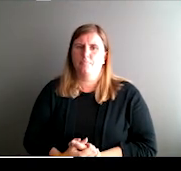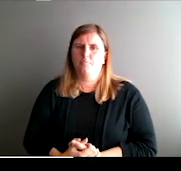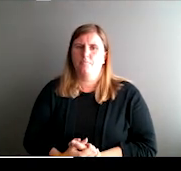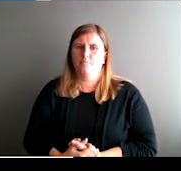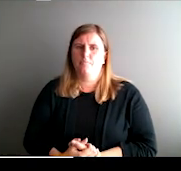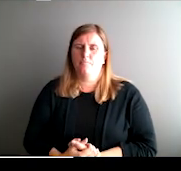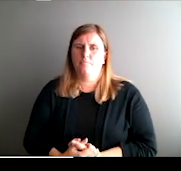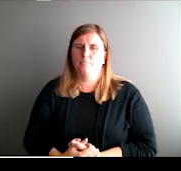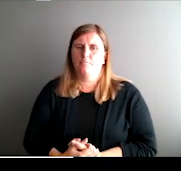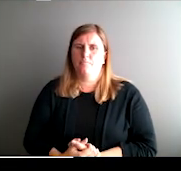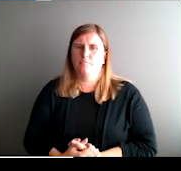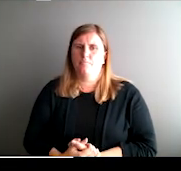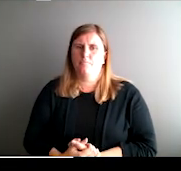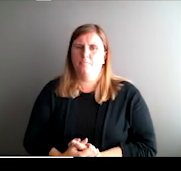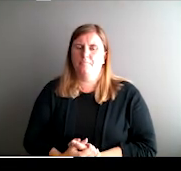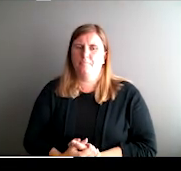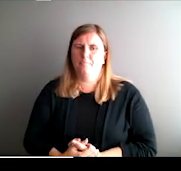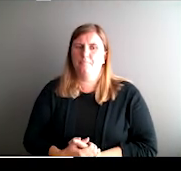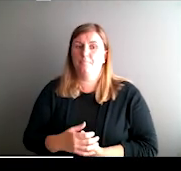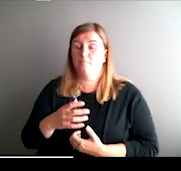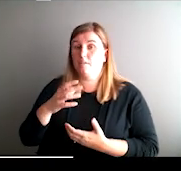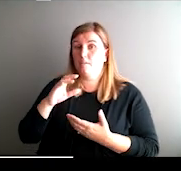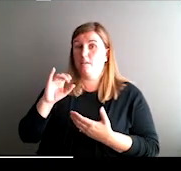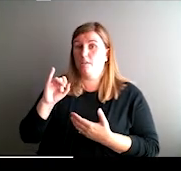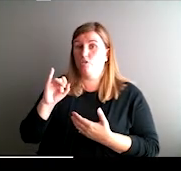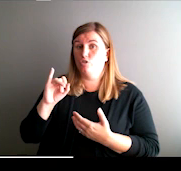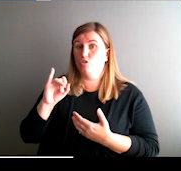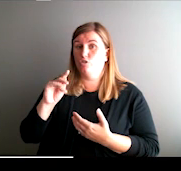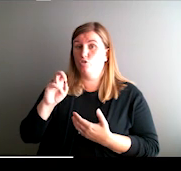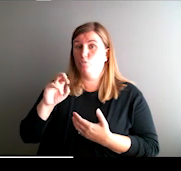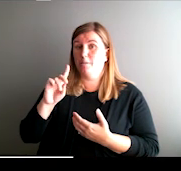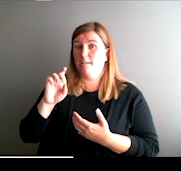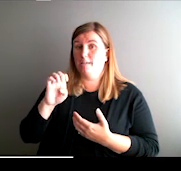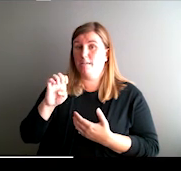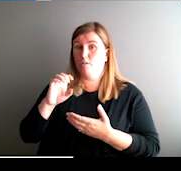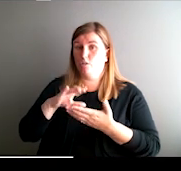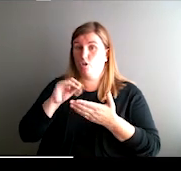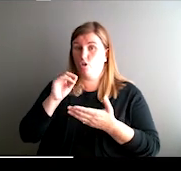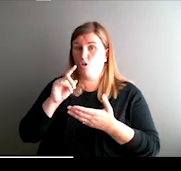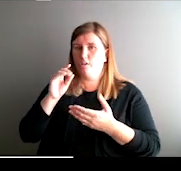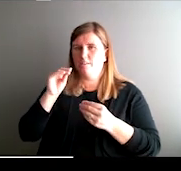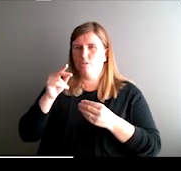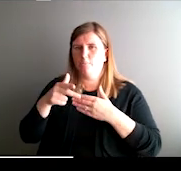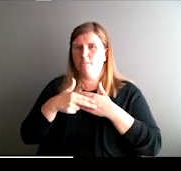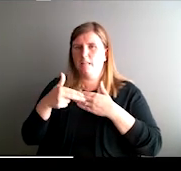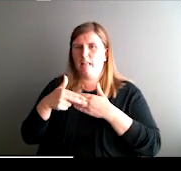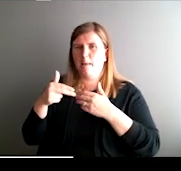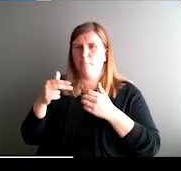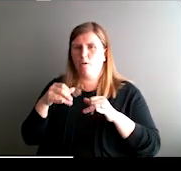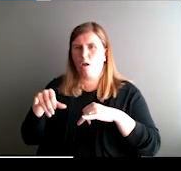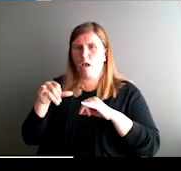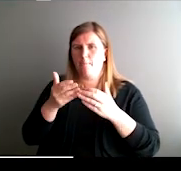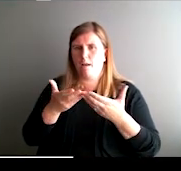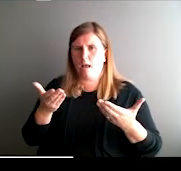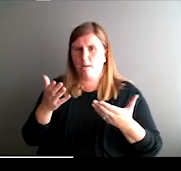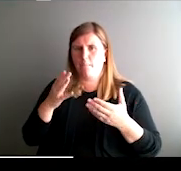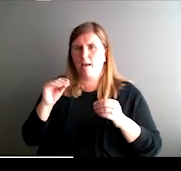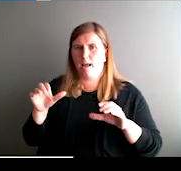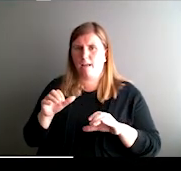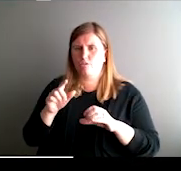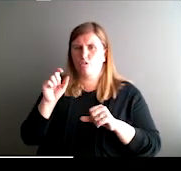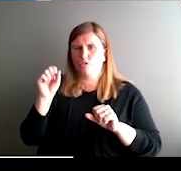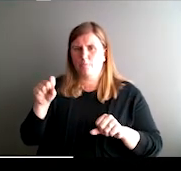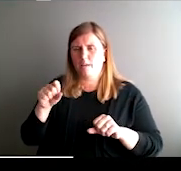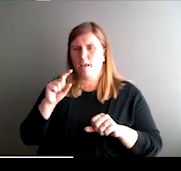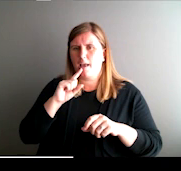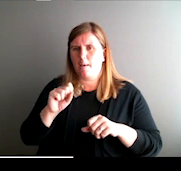Within the intermediate learner program, you want to teach them to label common items and actions. So they should be